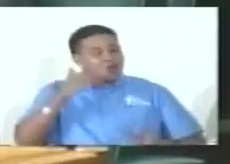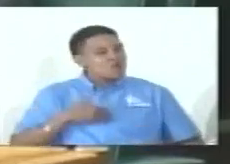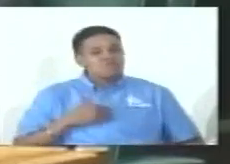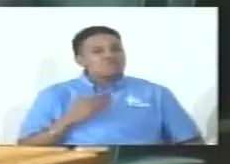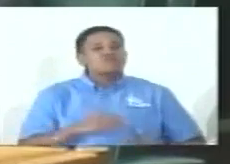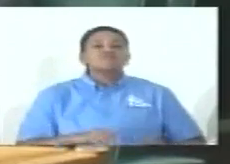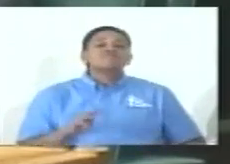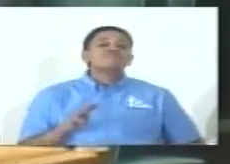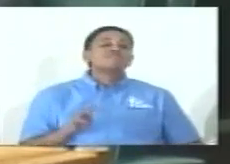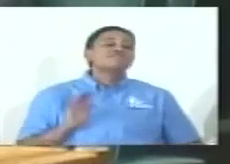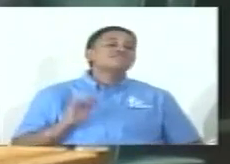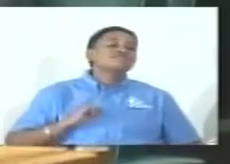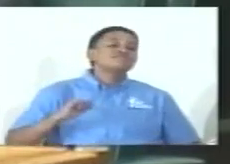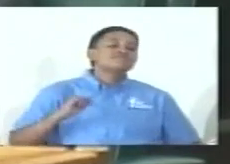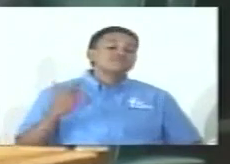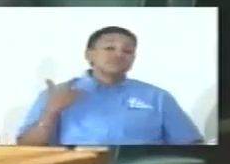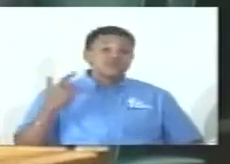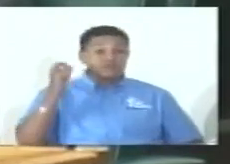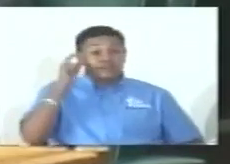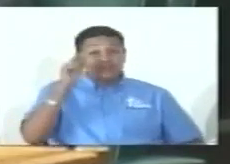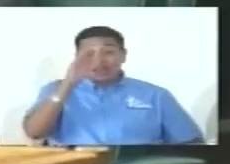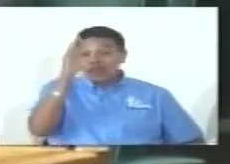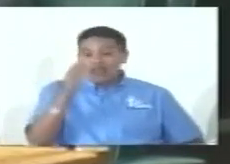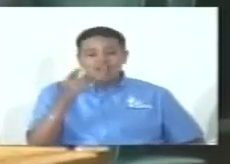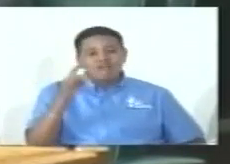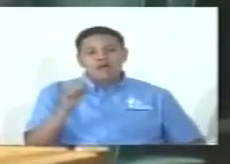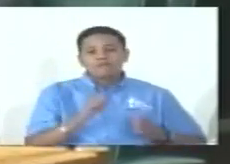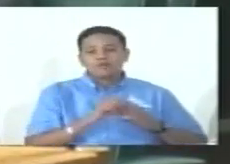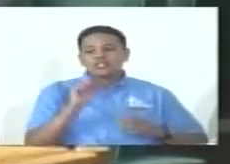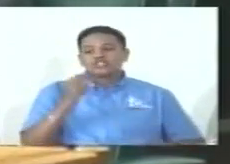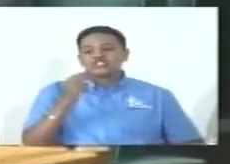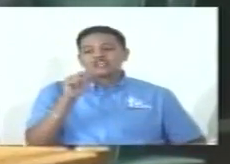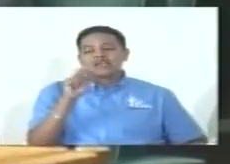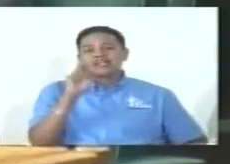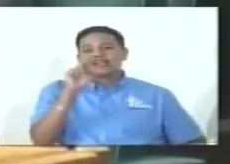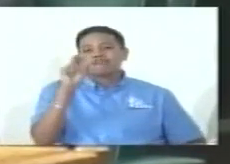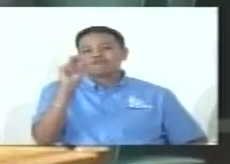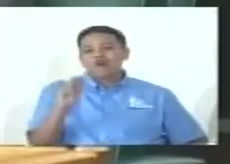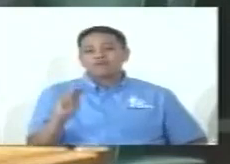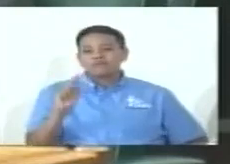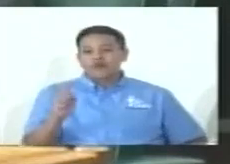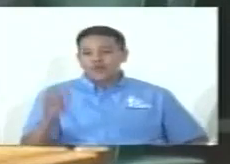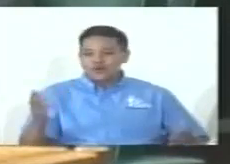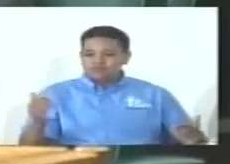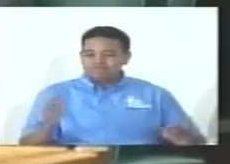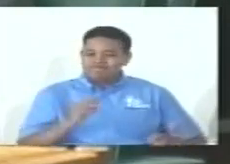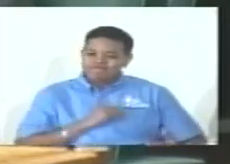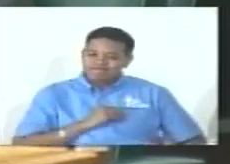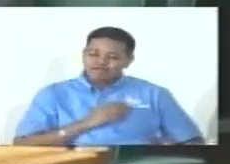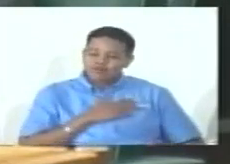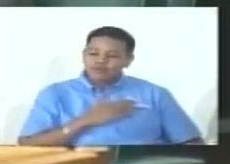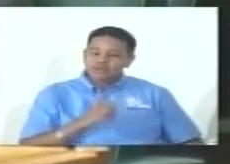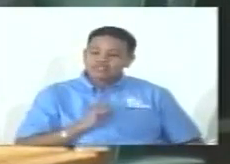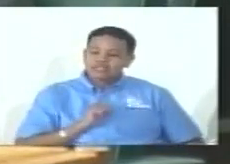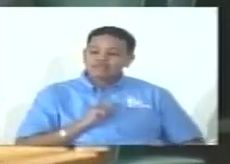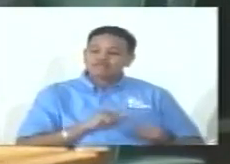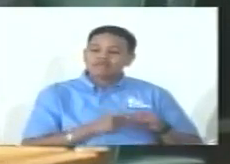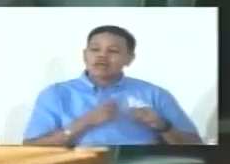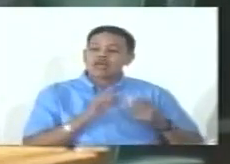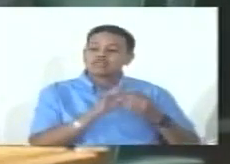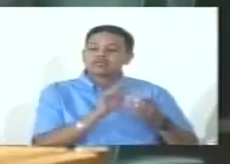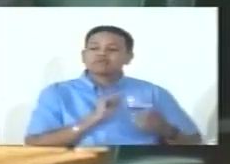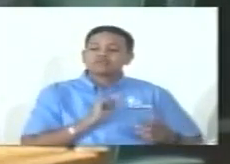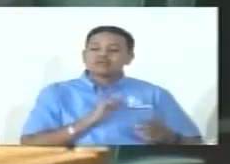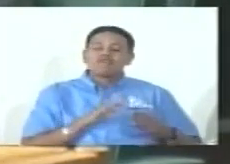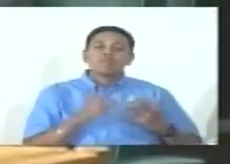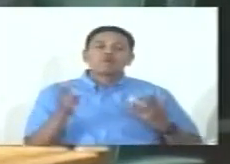members. That was never the case with Ms. Shahine Robinson. As I begin, though, I wish to attach myself to much of the